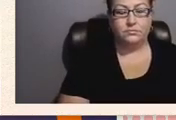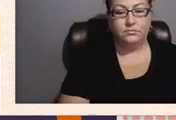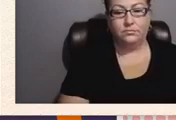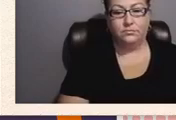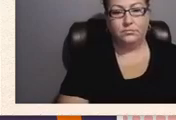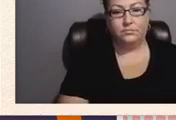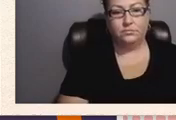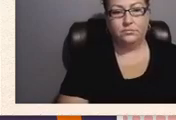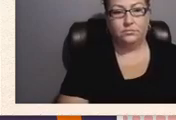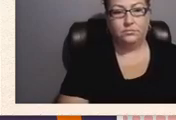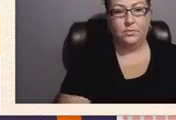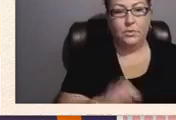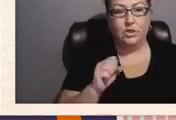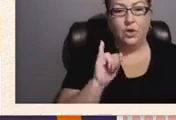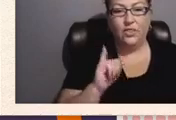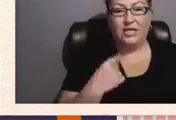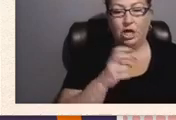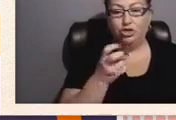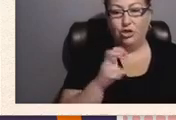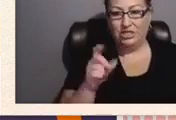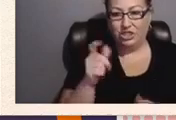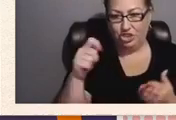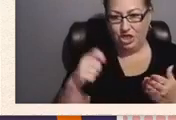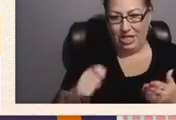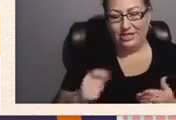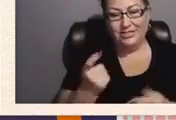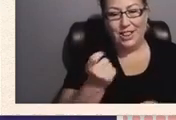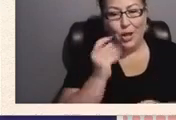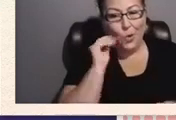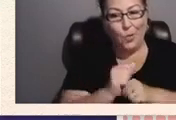So this is our transition checklist, a little homework for you.